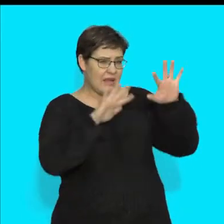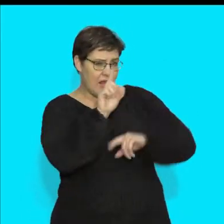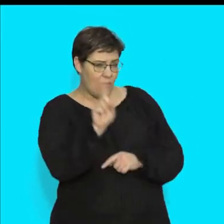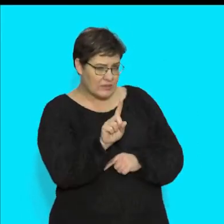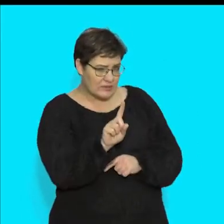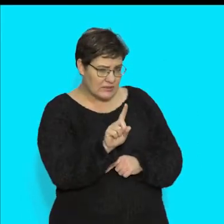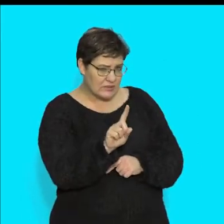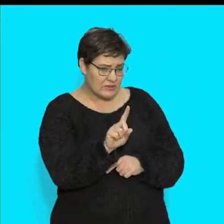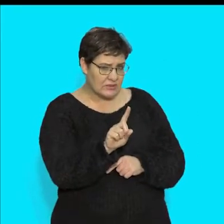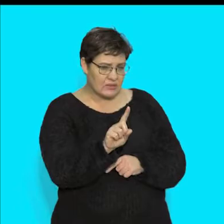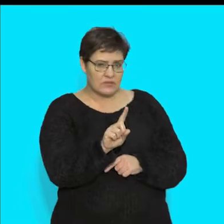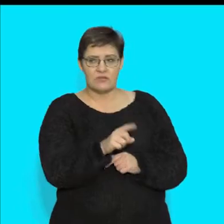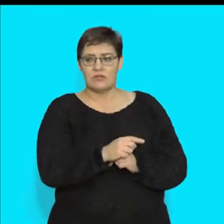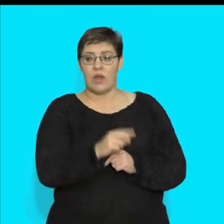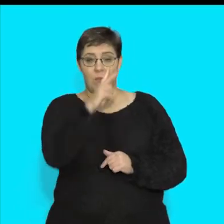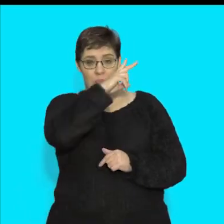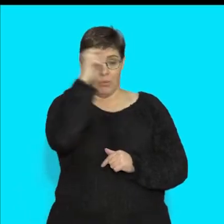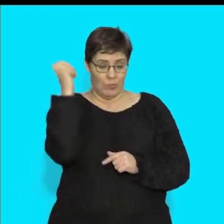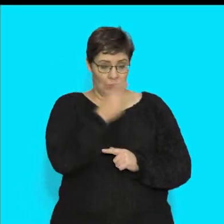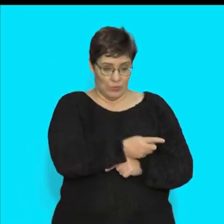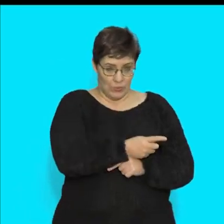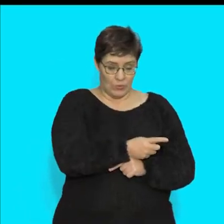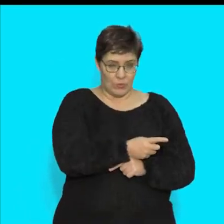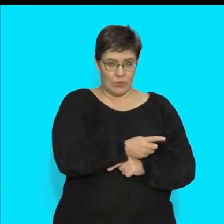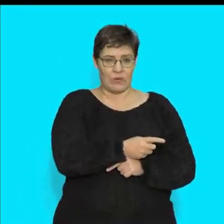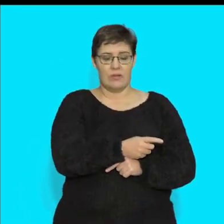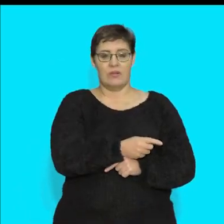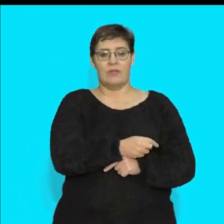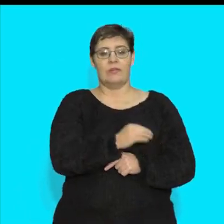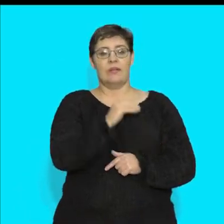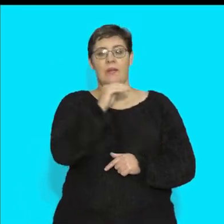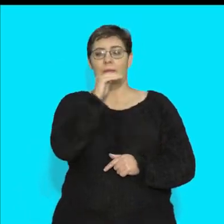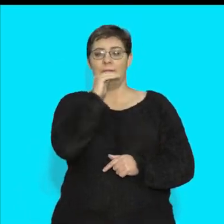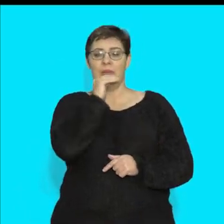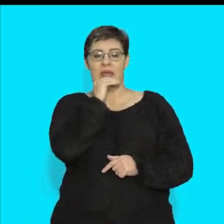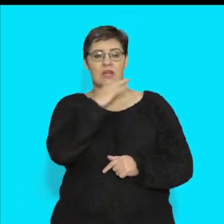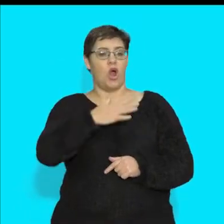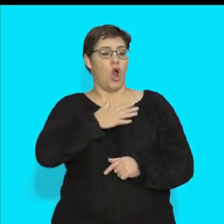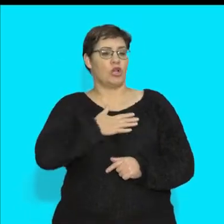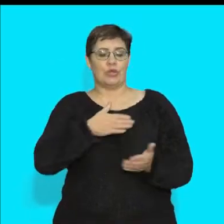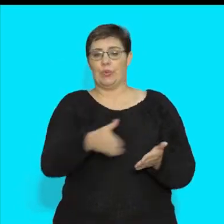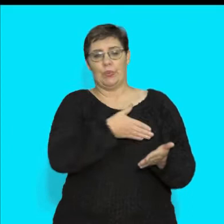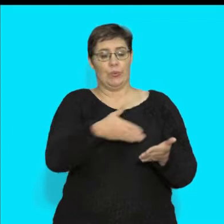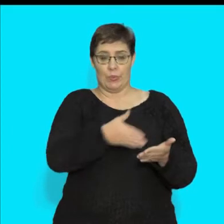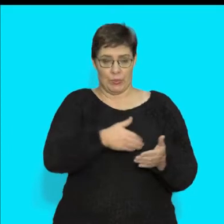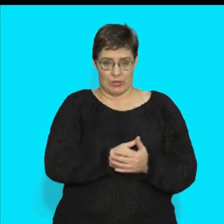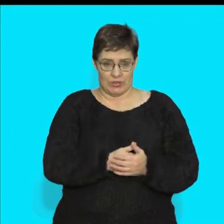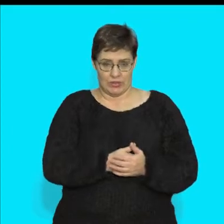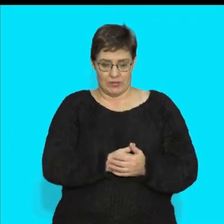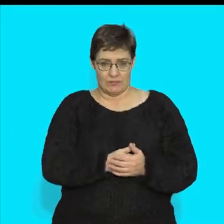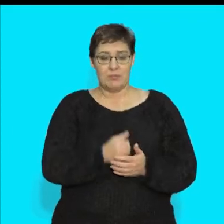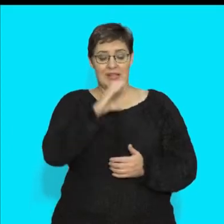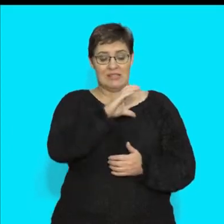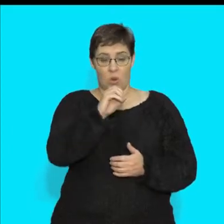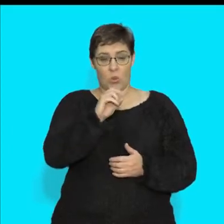What color is it? Very often when we use the blue, right, it's deoxygenated blood. What does that mean?